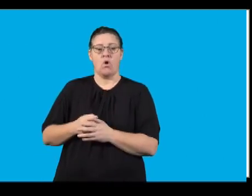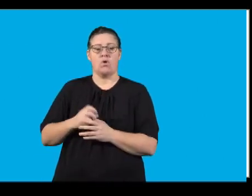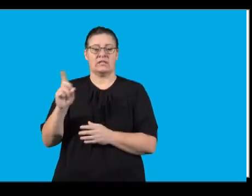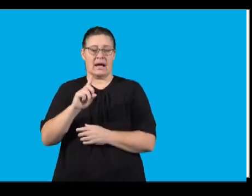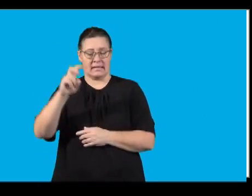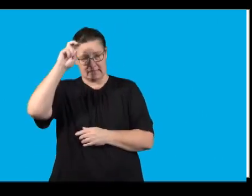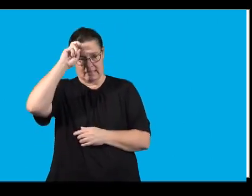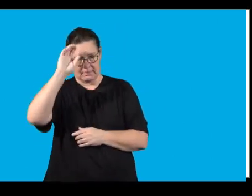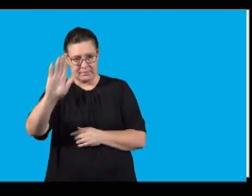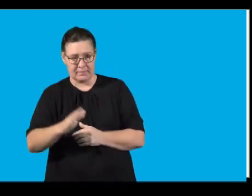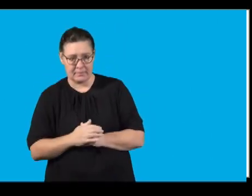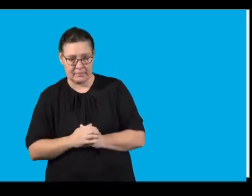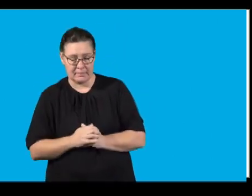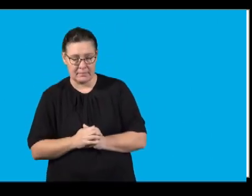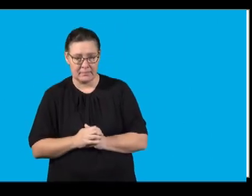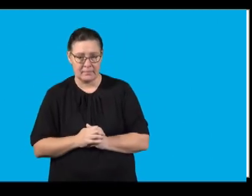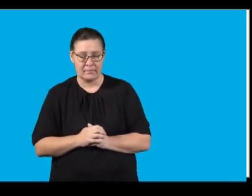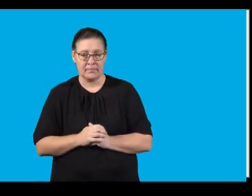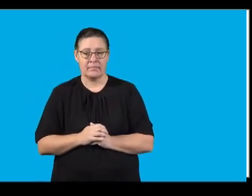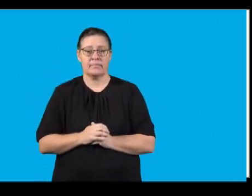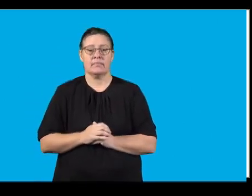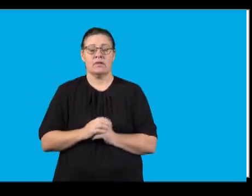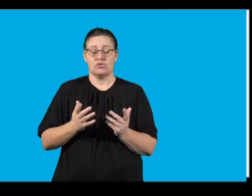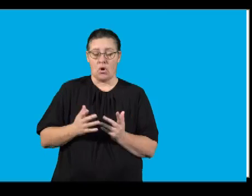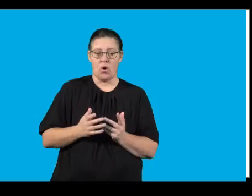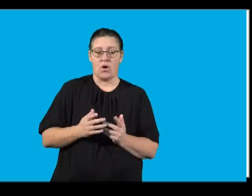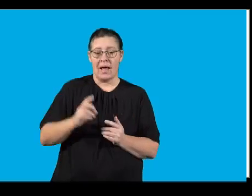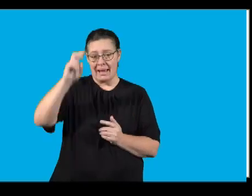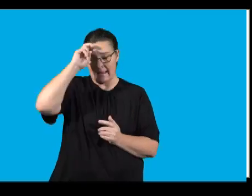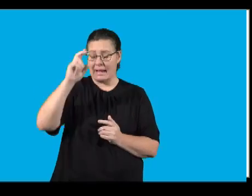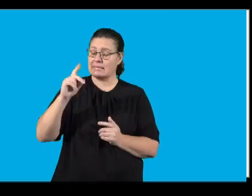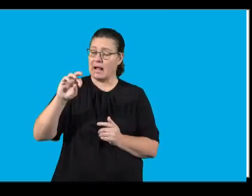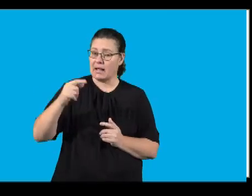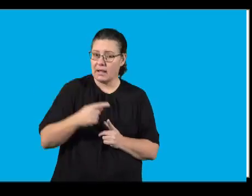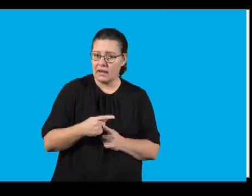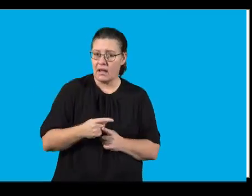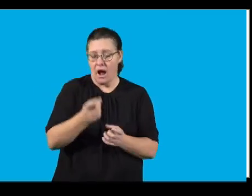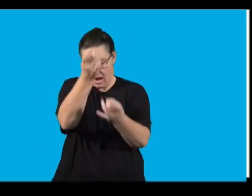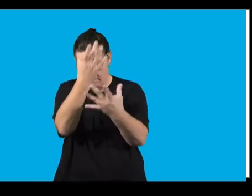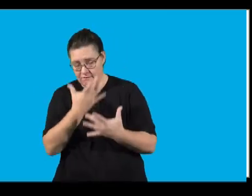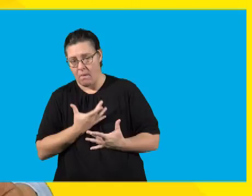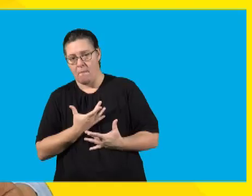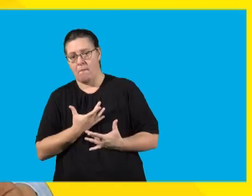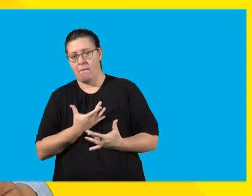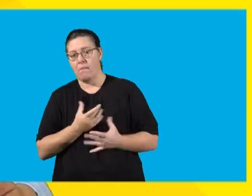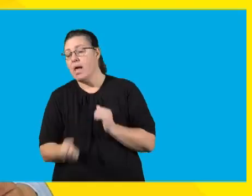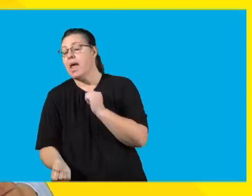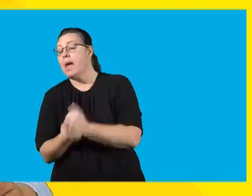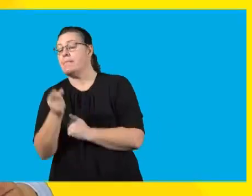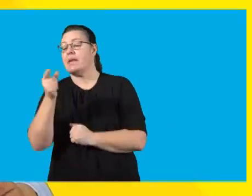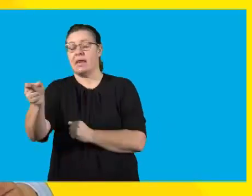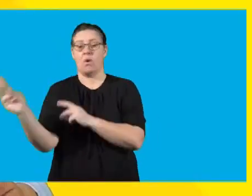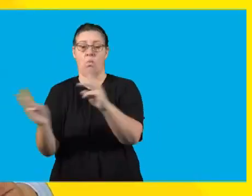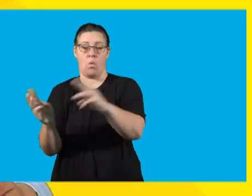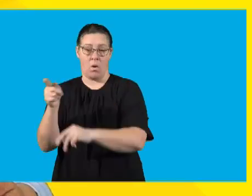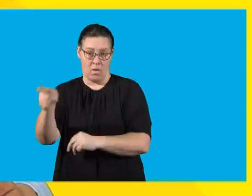to Duncan's kingdom. So the setting here shows us that King Duncan is being informed, all right, about